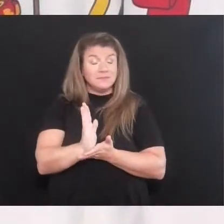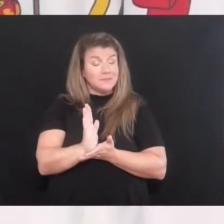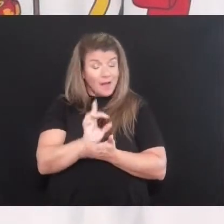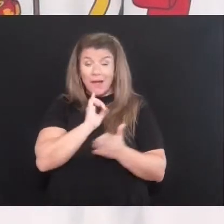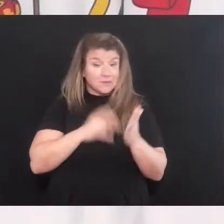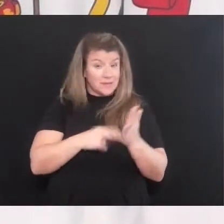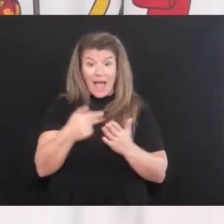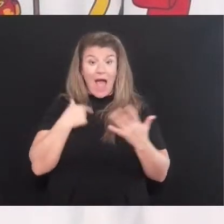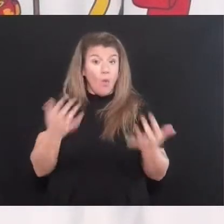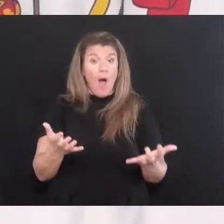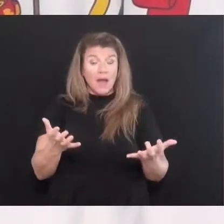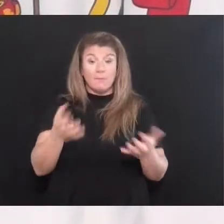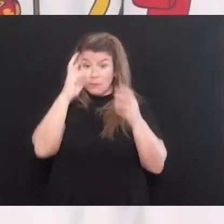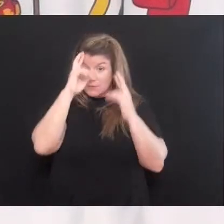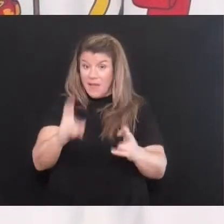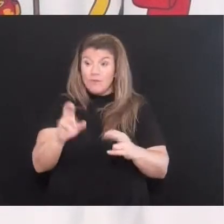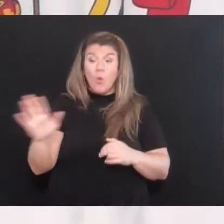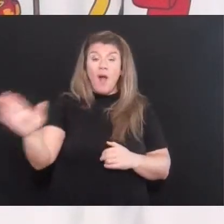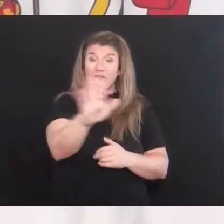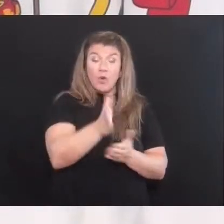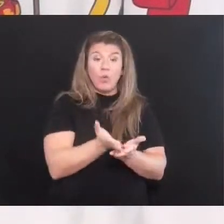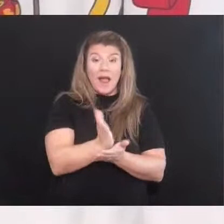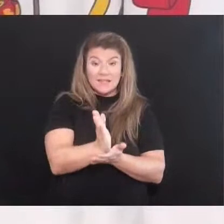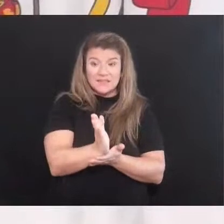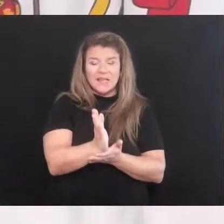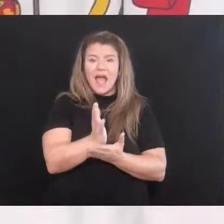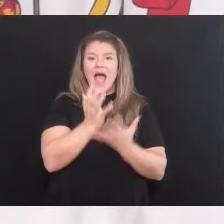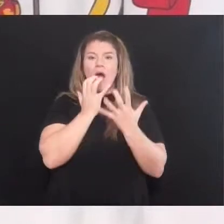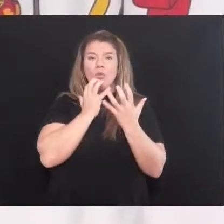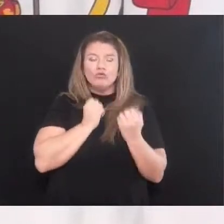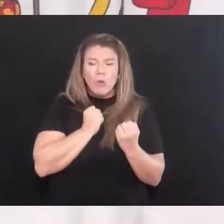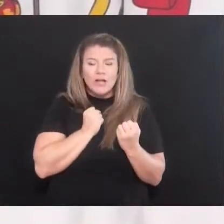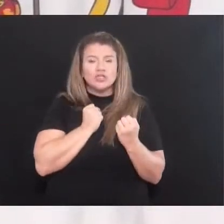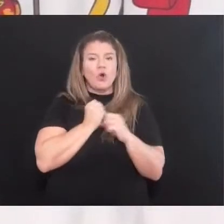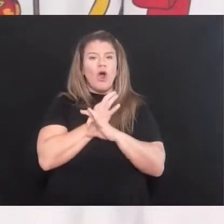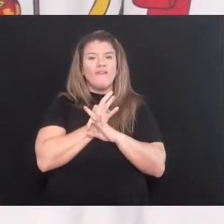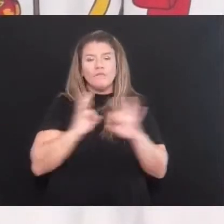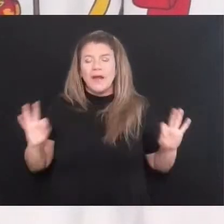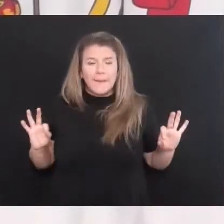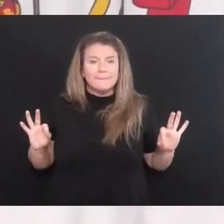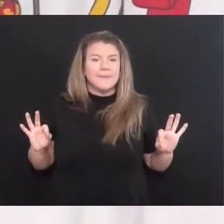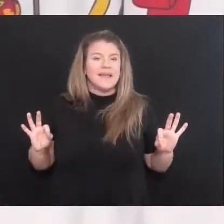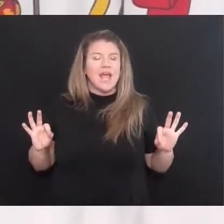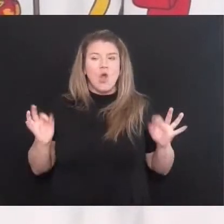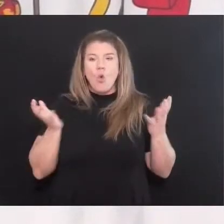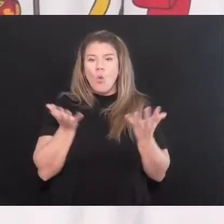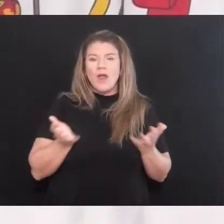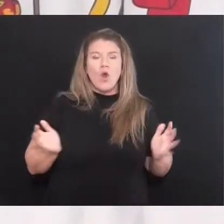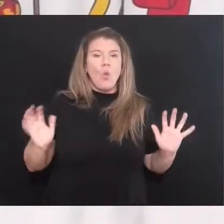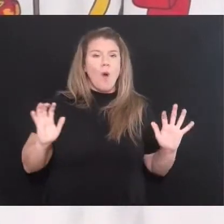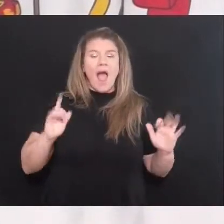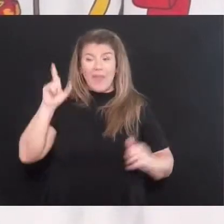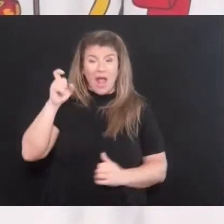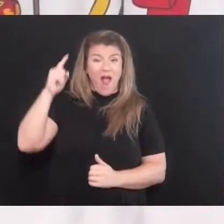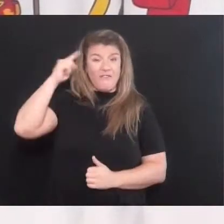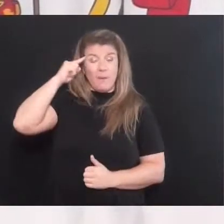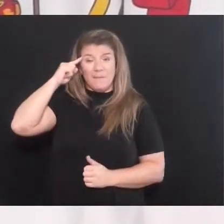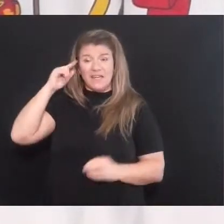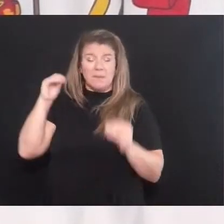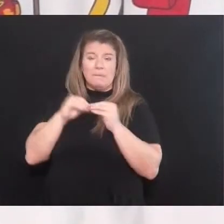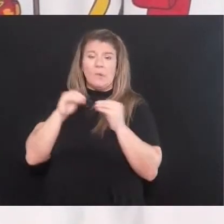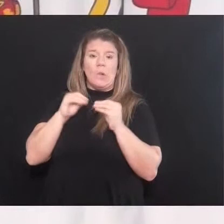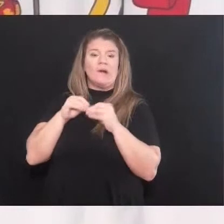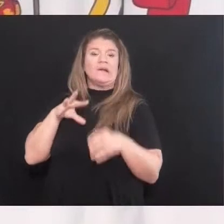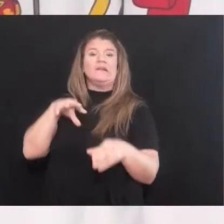that. We absolutely want to treasure our freedoms, and we don't want any overreach of government like Biden is doing